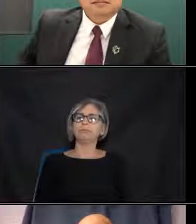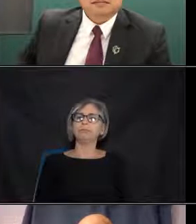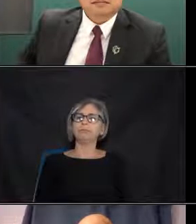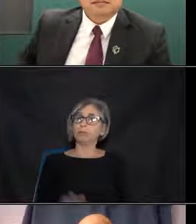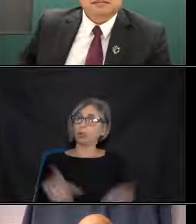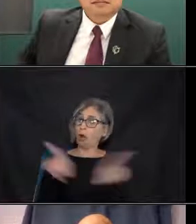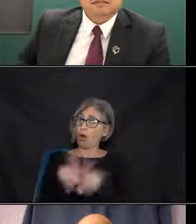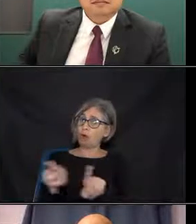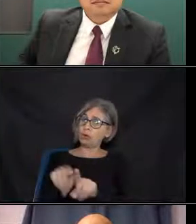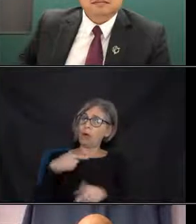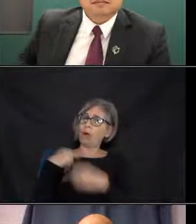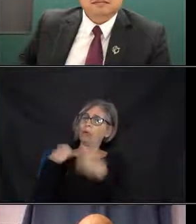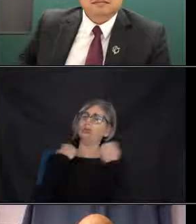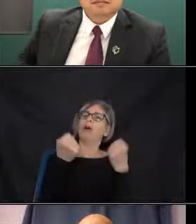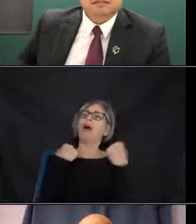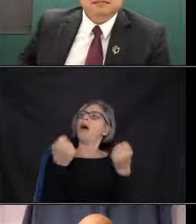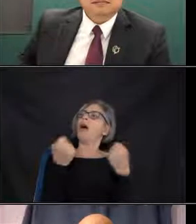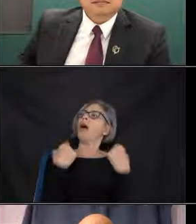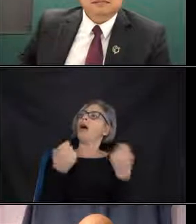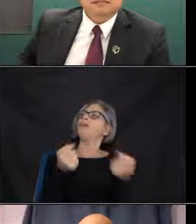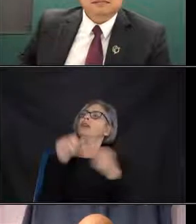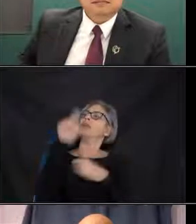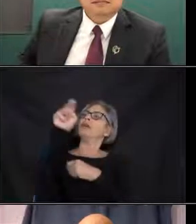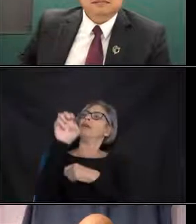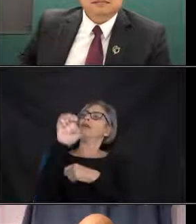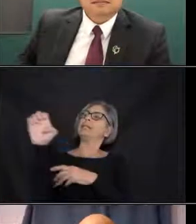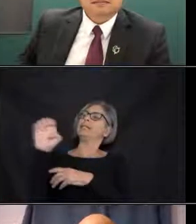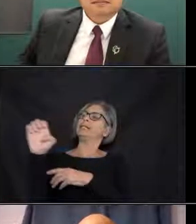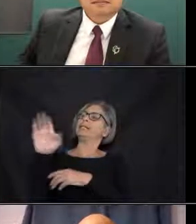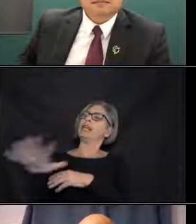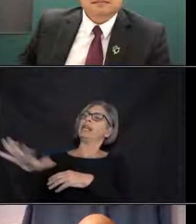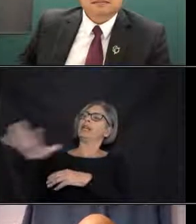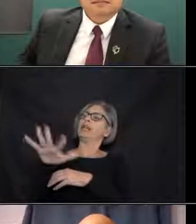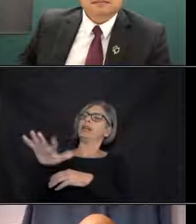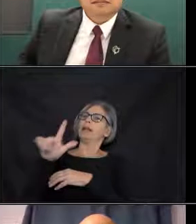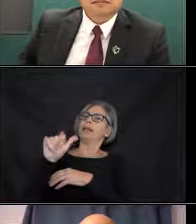Also I was driving by northeast area north of Minor Road,